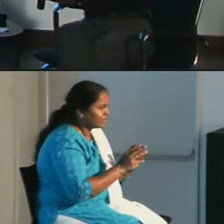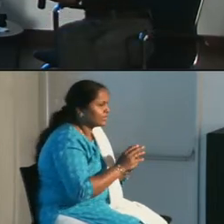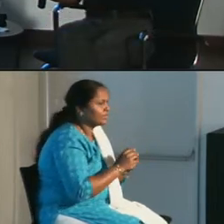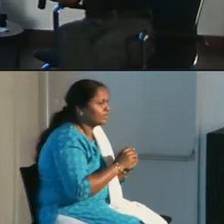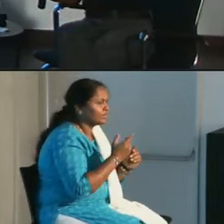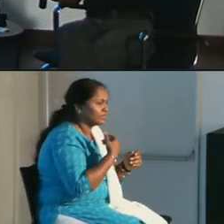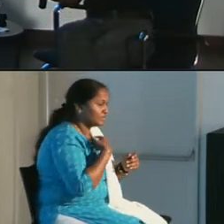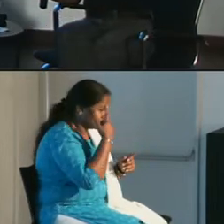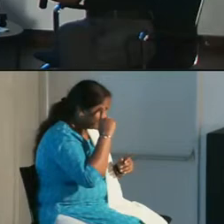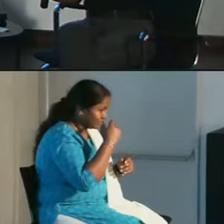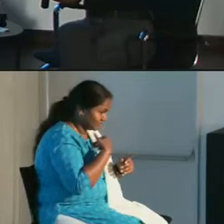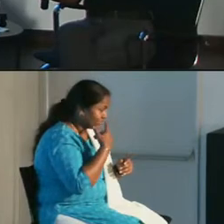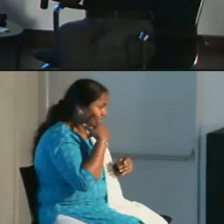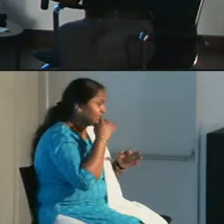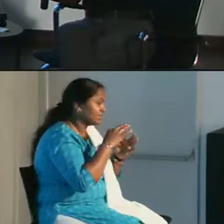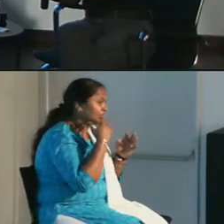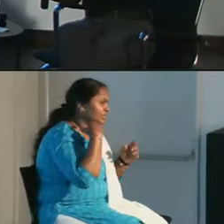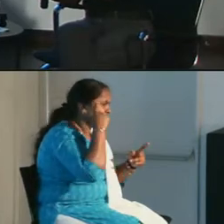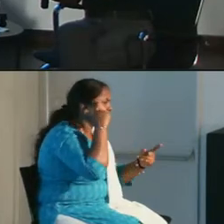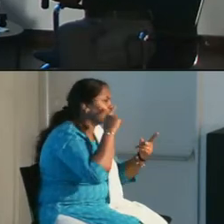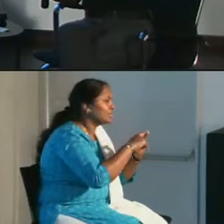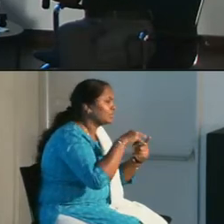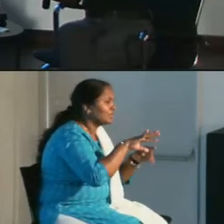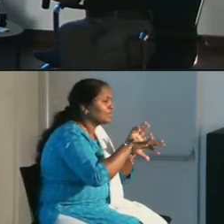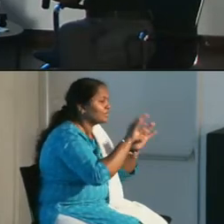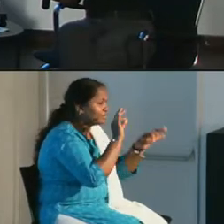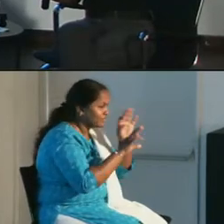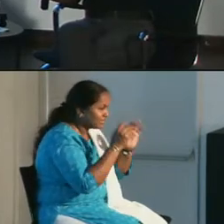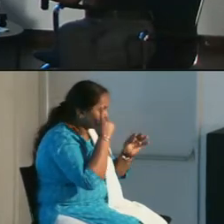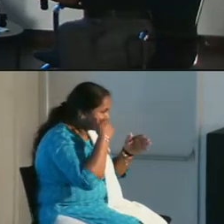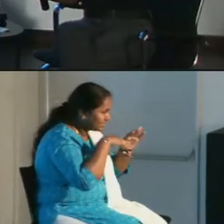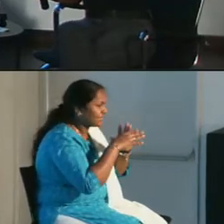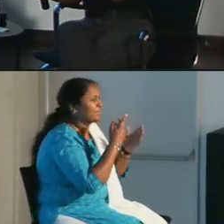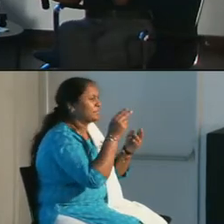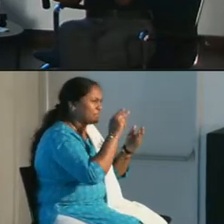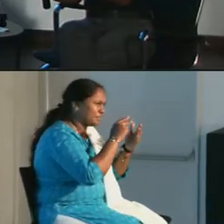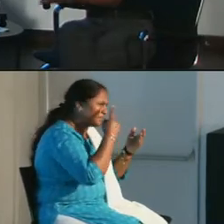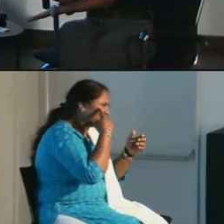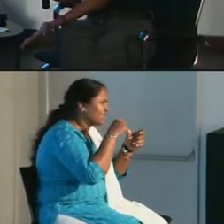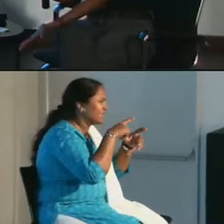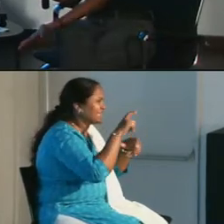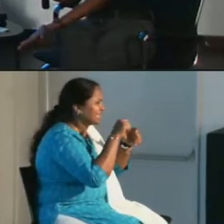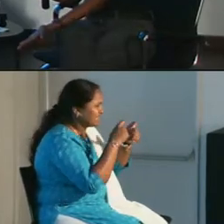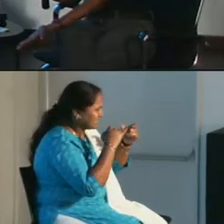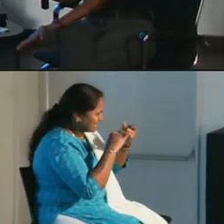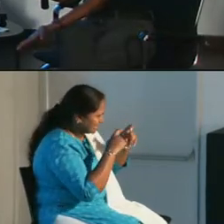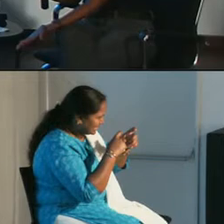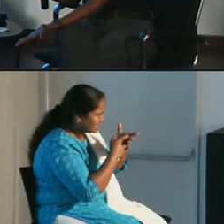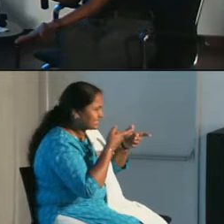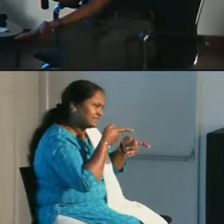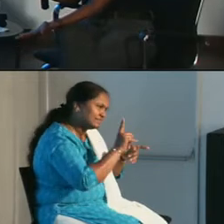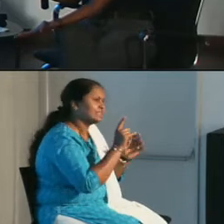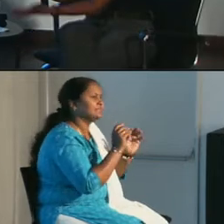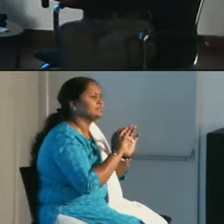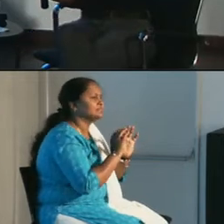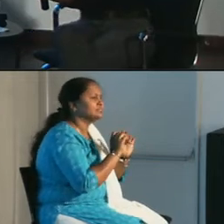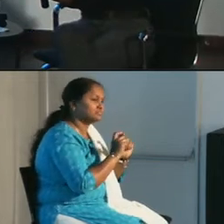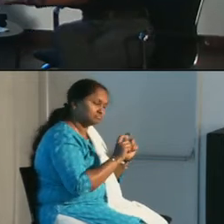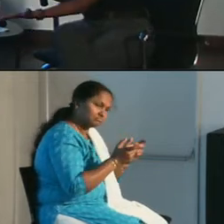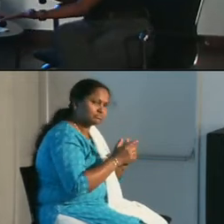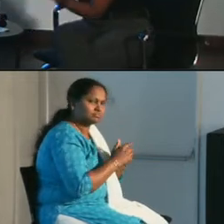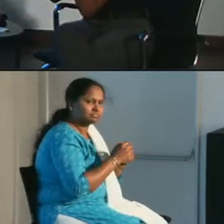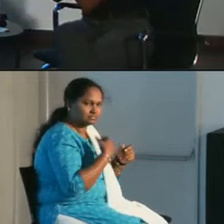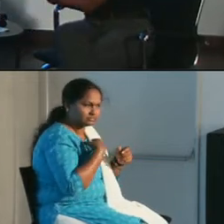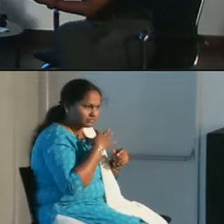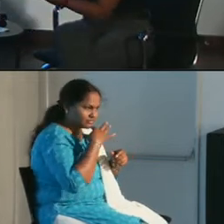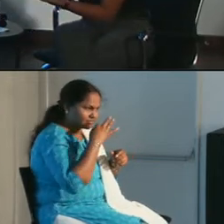me, impermanence becomes the goal, and finally to make a painting that probably erases itself completely. So I don't know if that